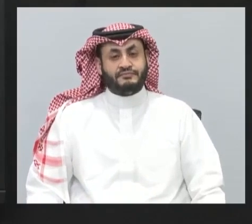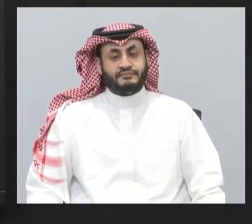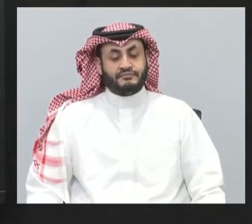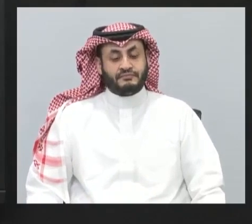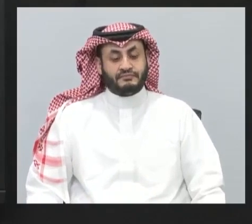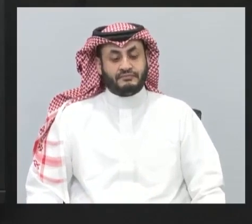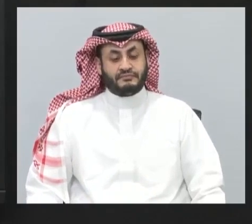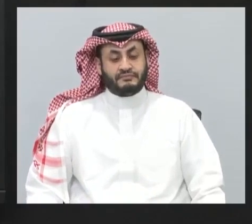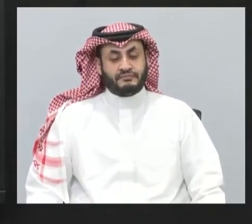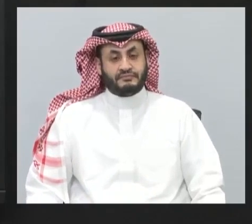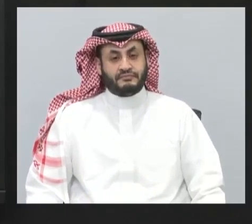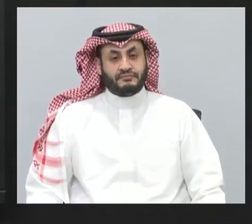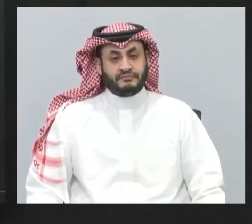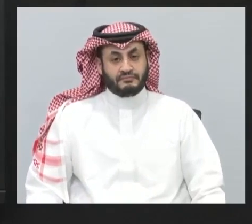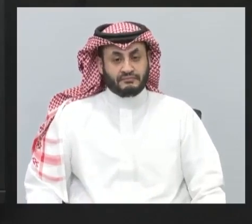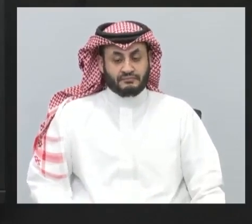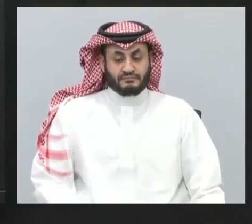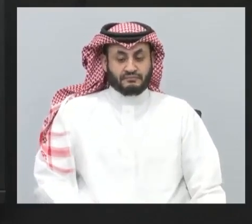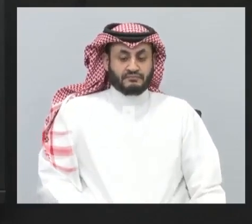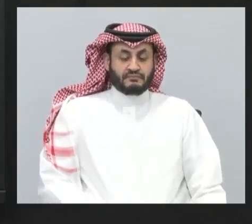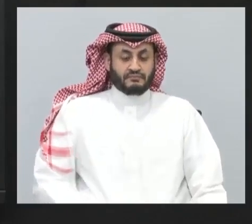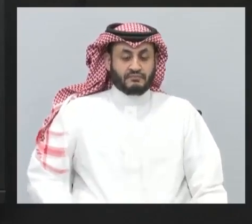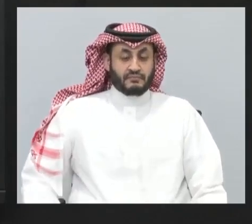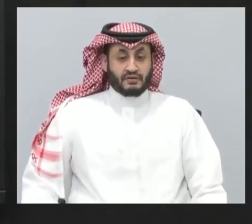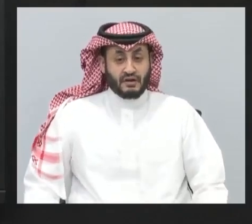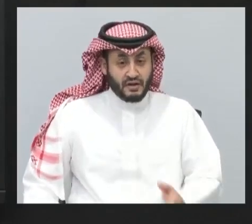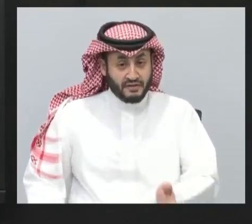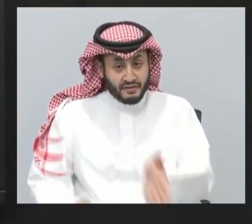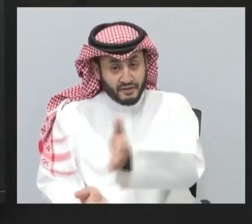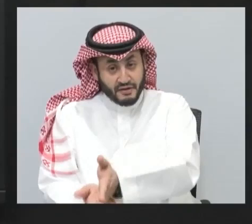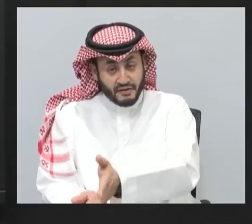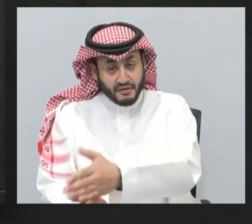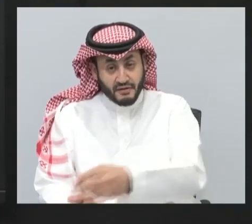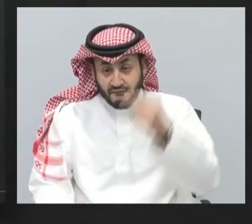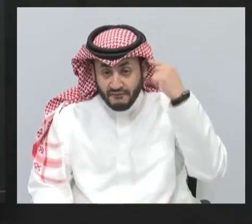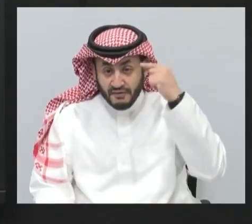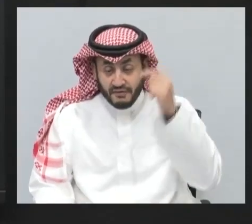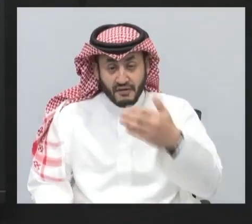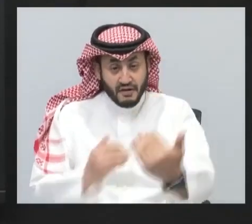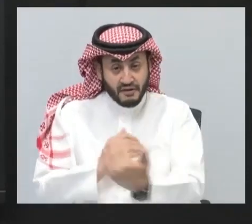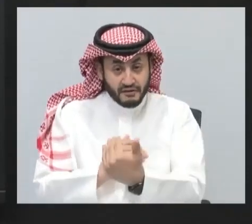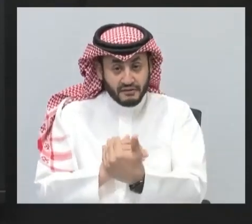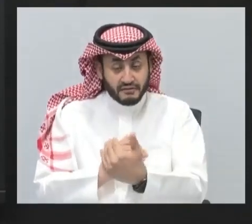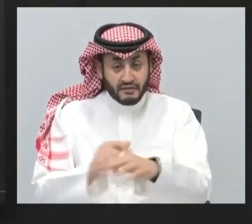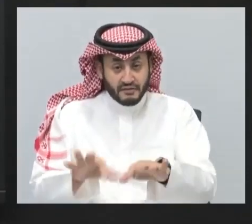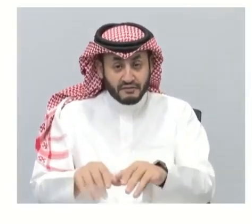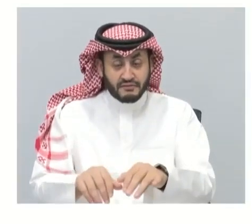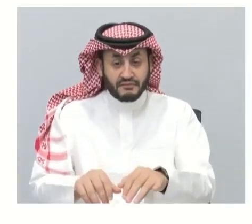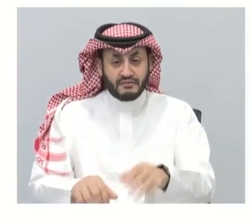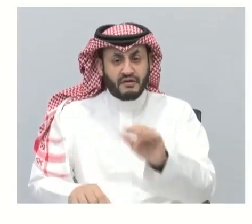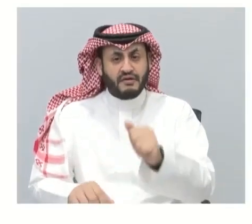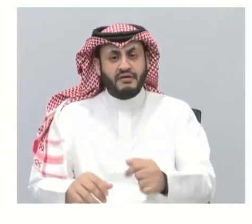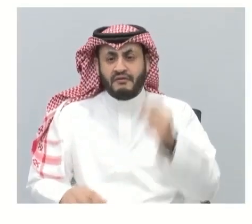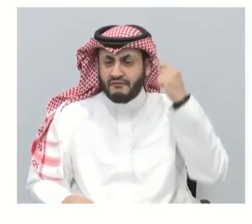the internet. However, is this thing preventing us from thinking and learning? What do you think? What does the